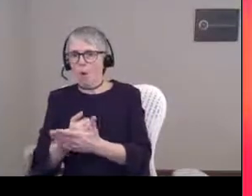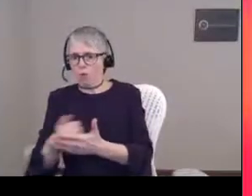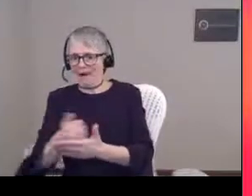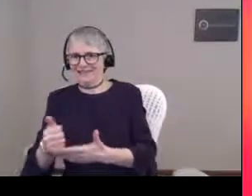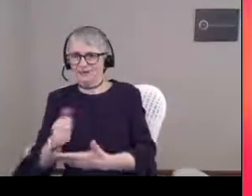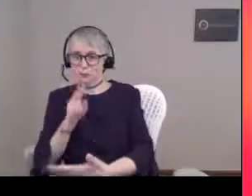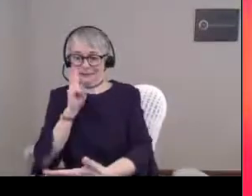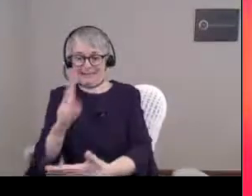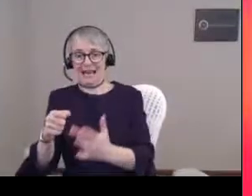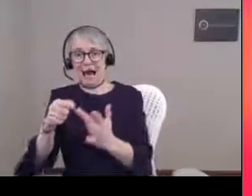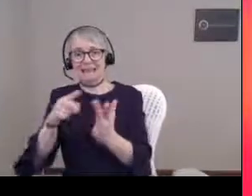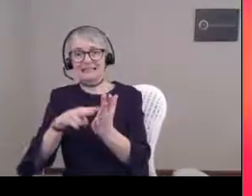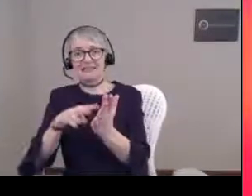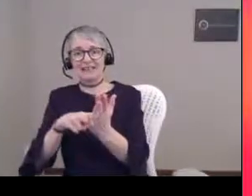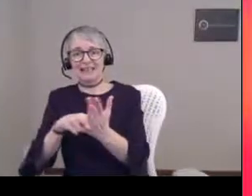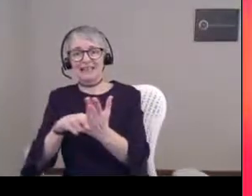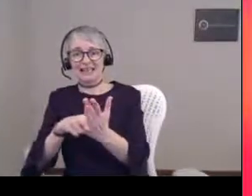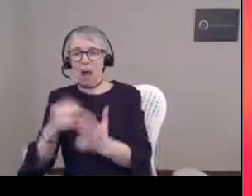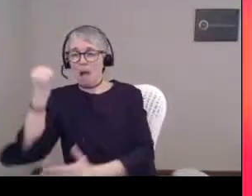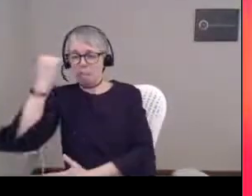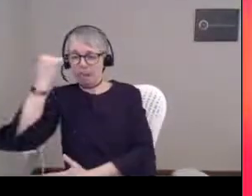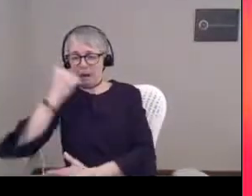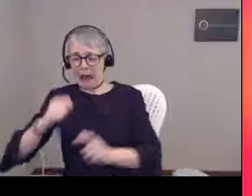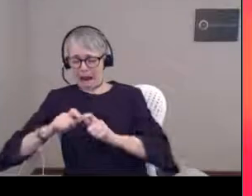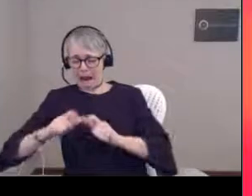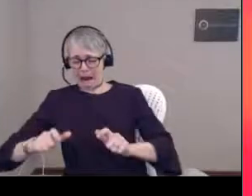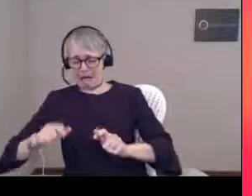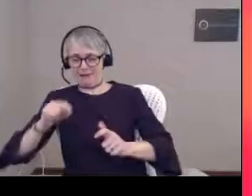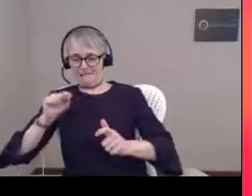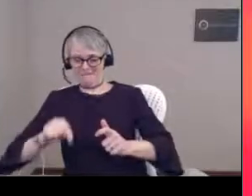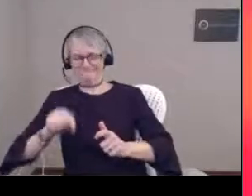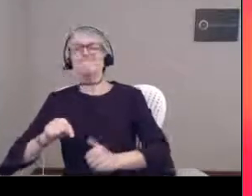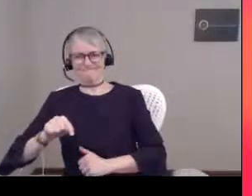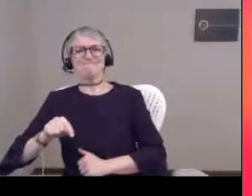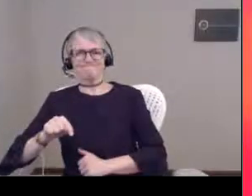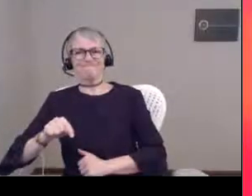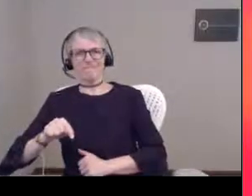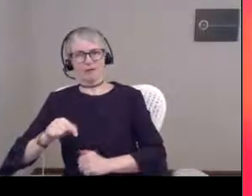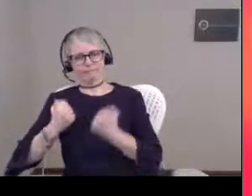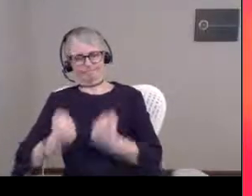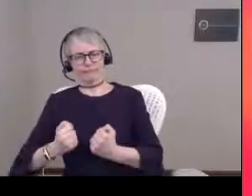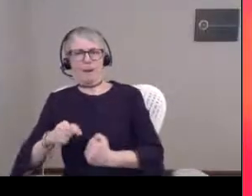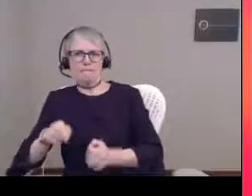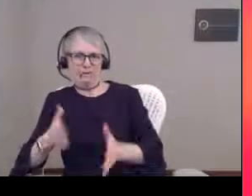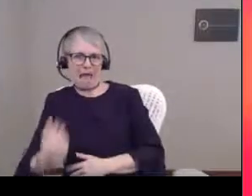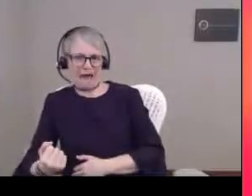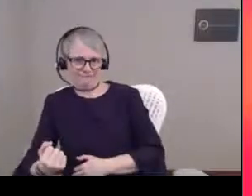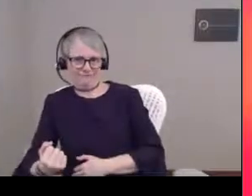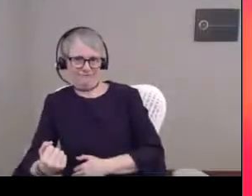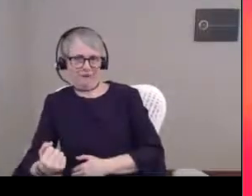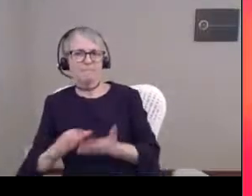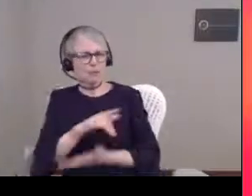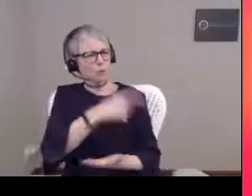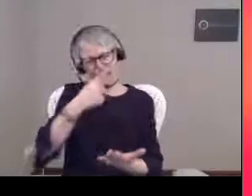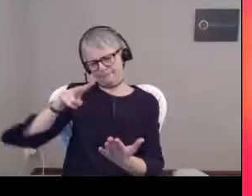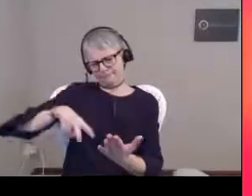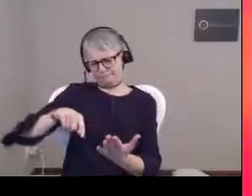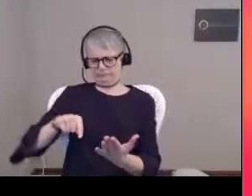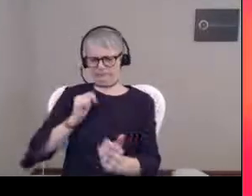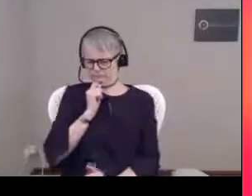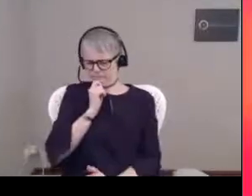advert and you see bold in the essential criteria piece, that will guide you a little bit as to whether or not it's the right role for you and whether or not you should